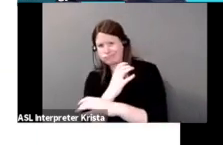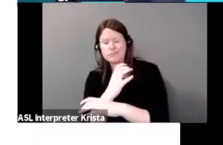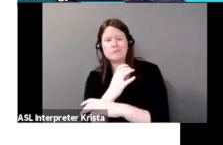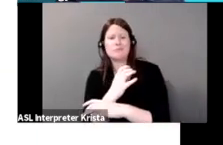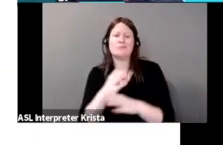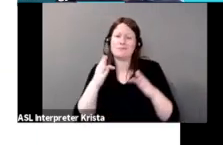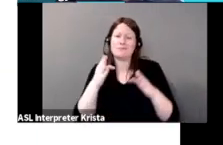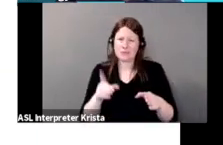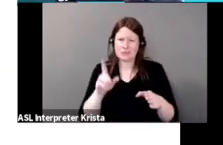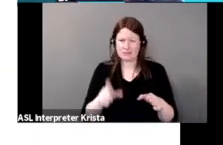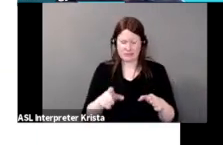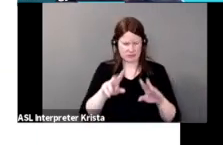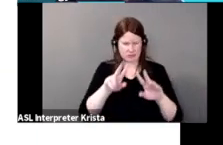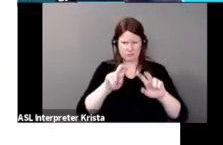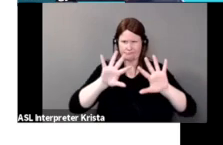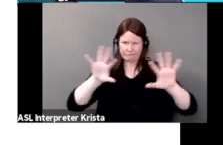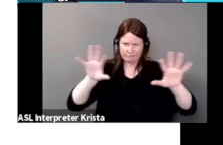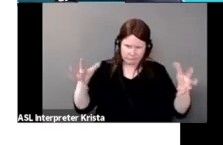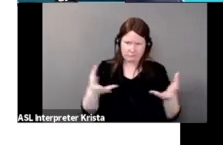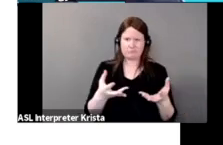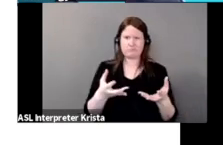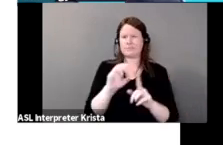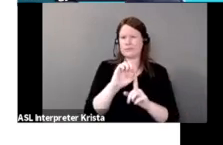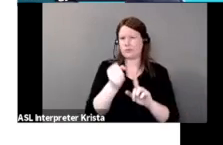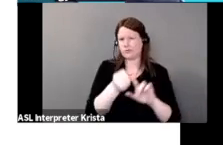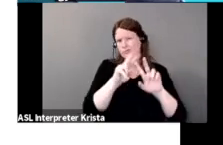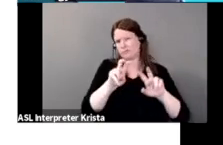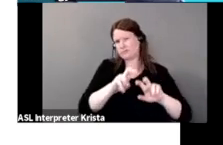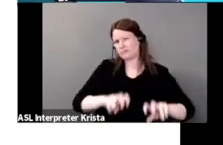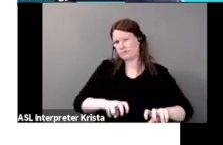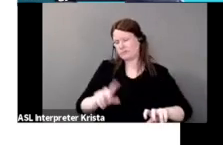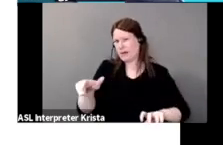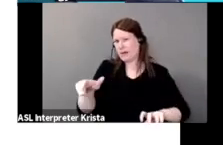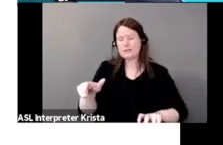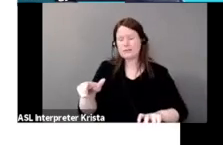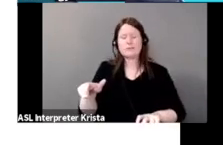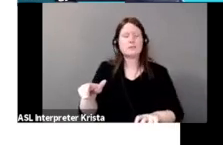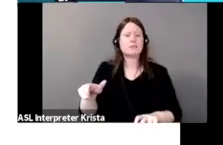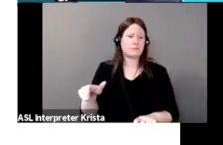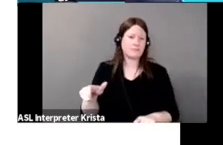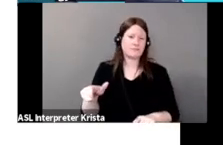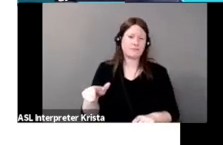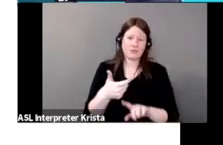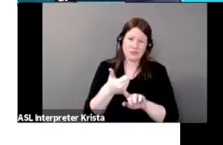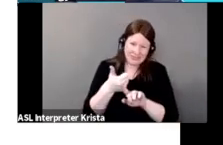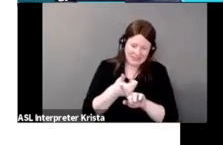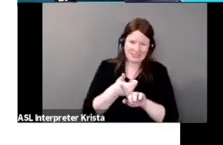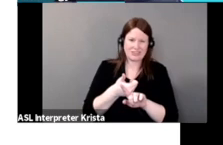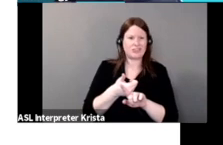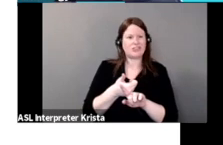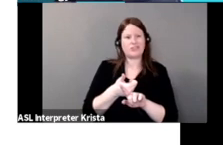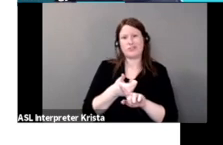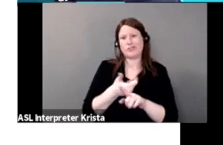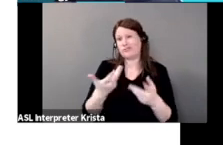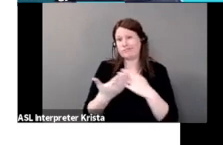look at the totality of the situation. So you need to file in each jurisdiction, so Canada,